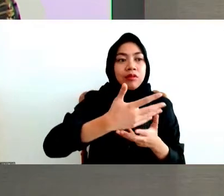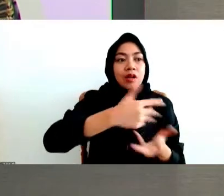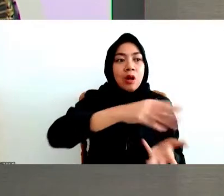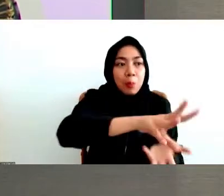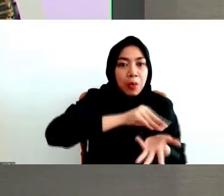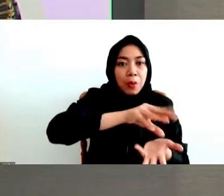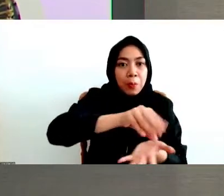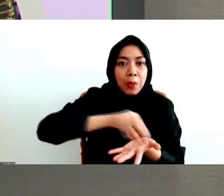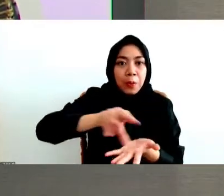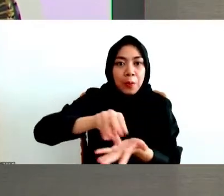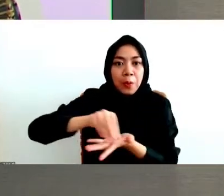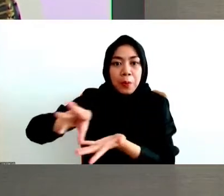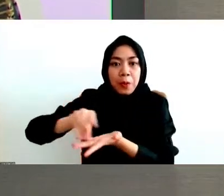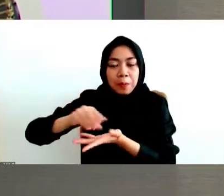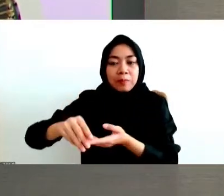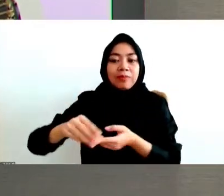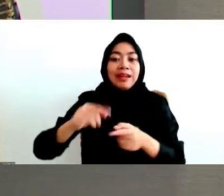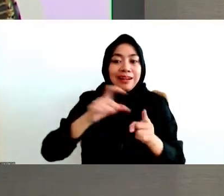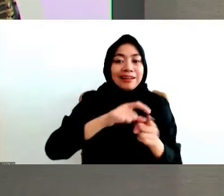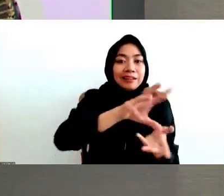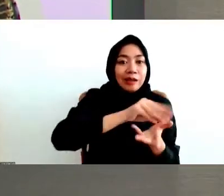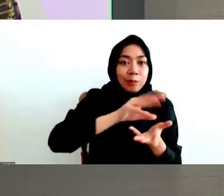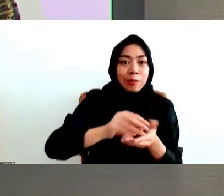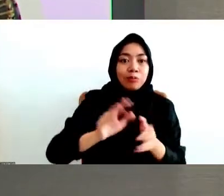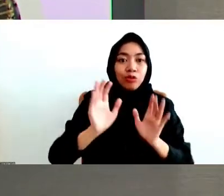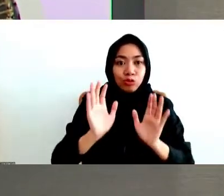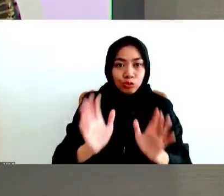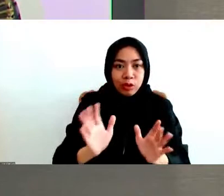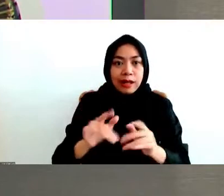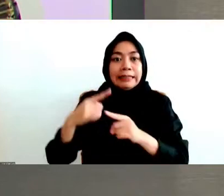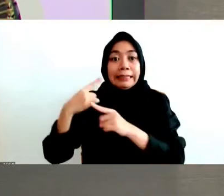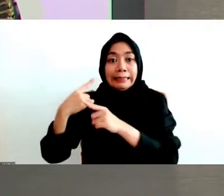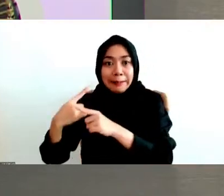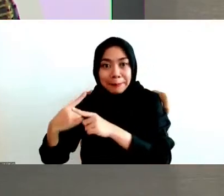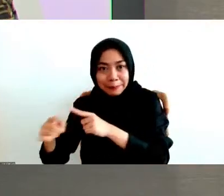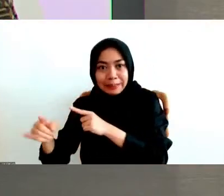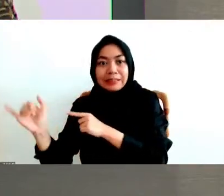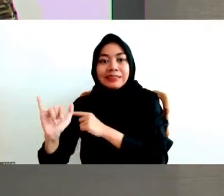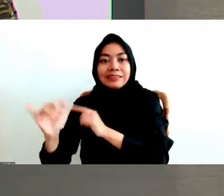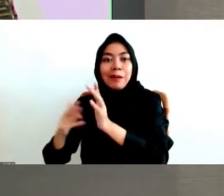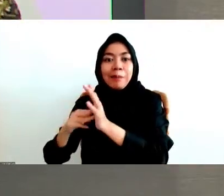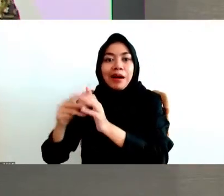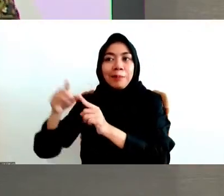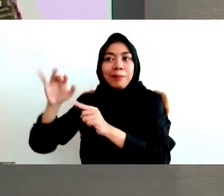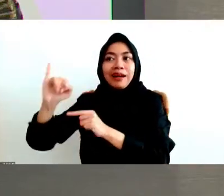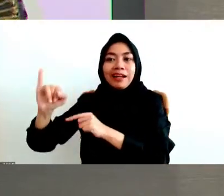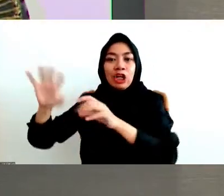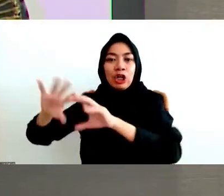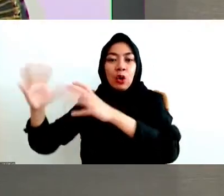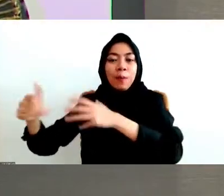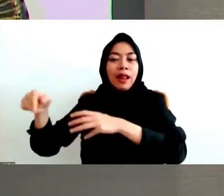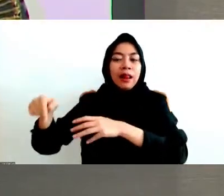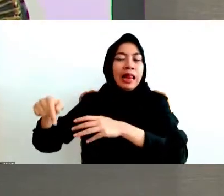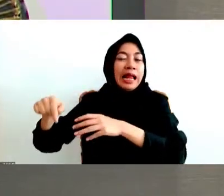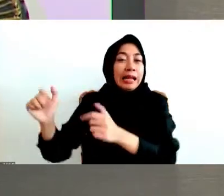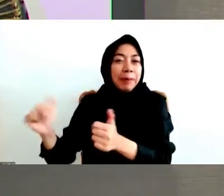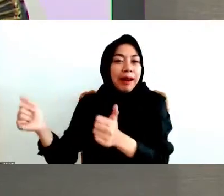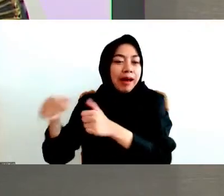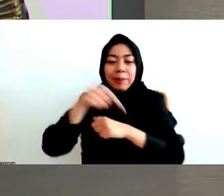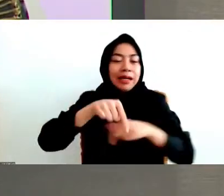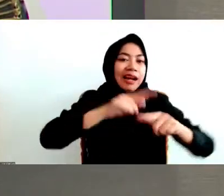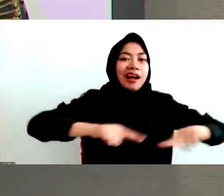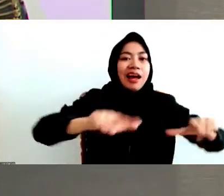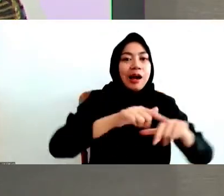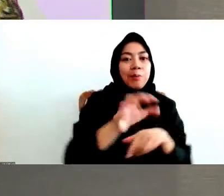as complete as the DTKS, particularly on the asset level, because it wasn't designed as the